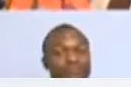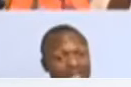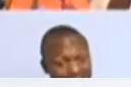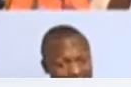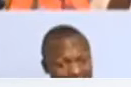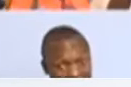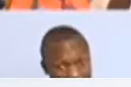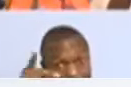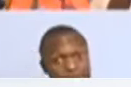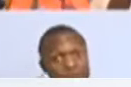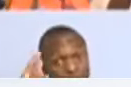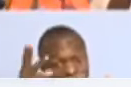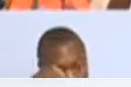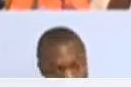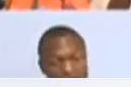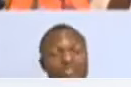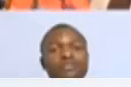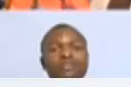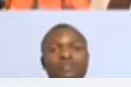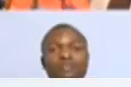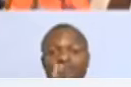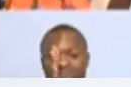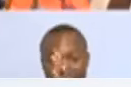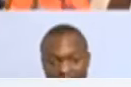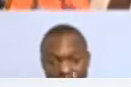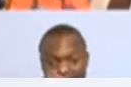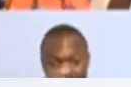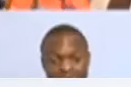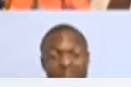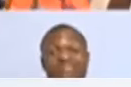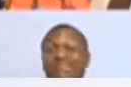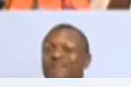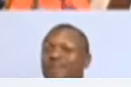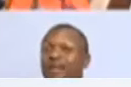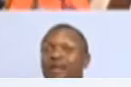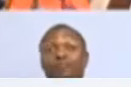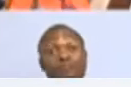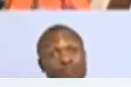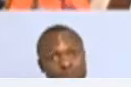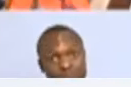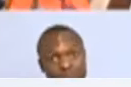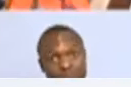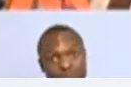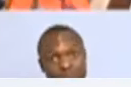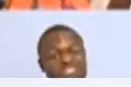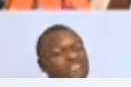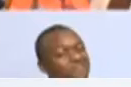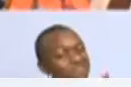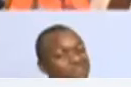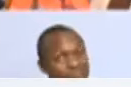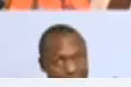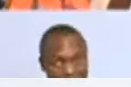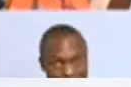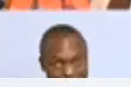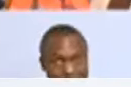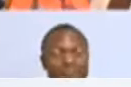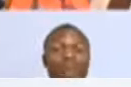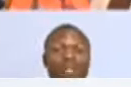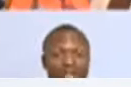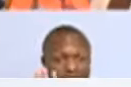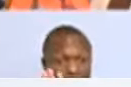programs will continue. Madam Speaker, they are very important, extremely important. And your